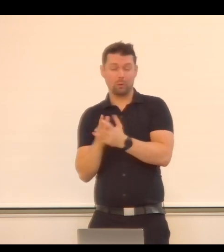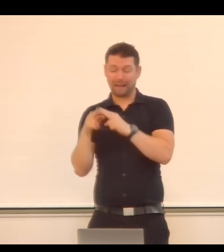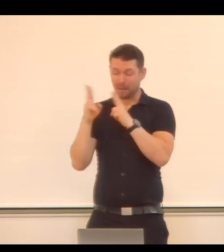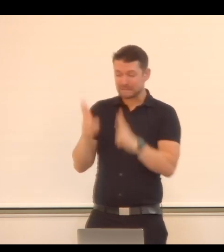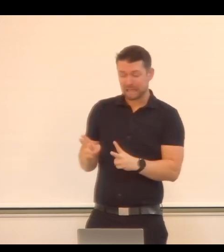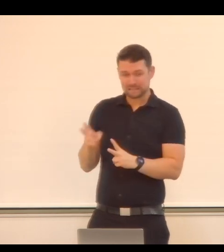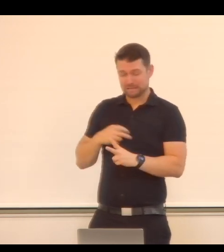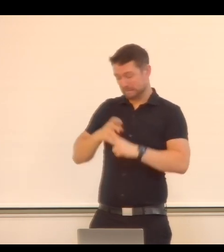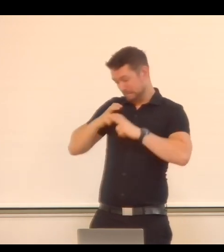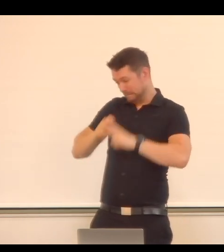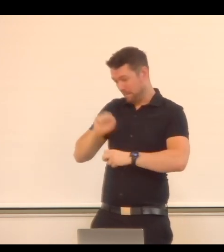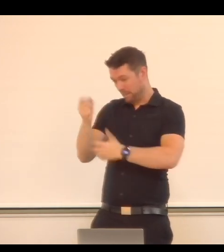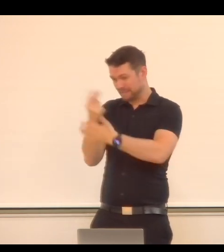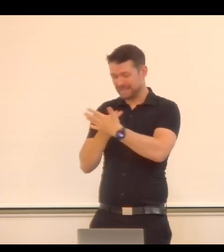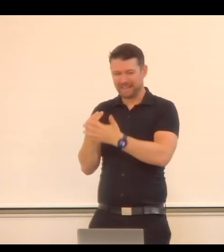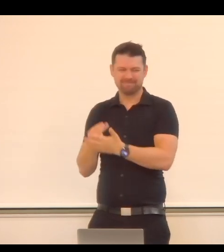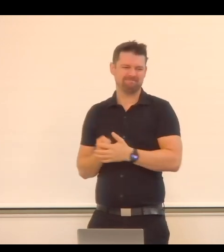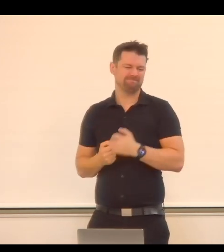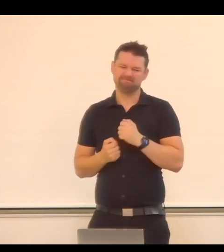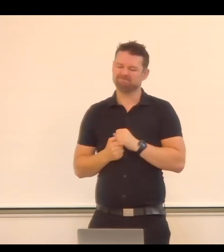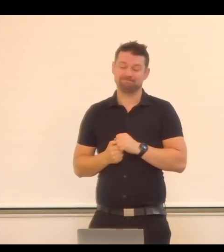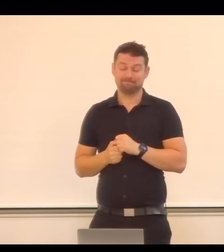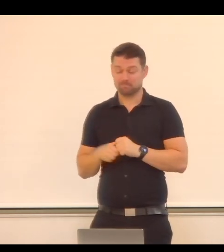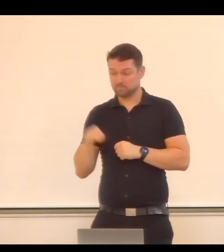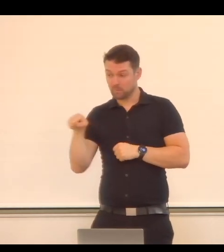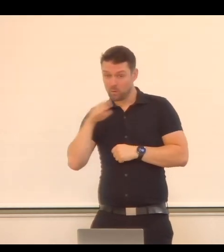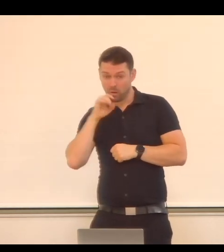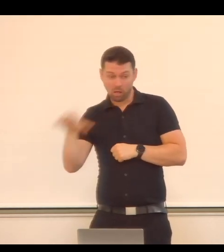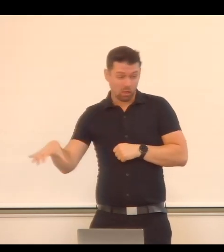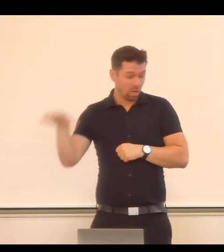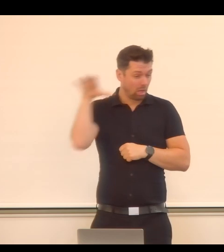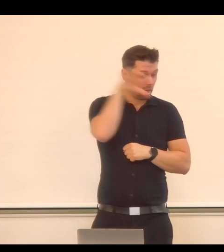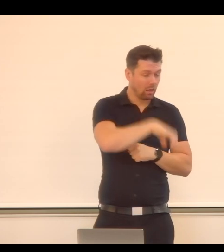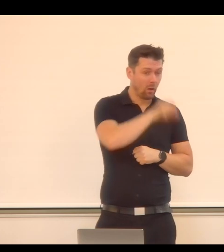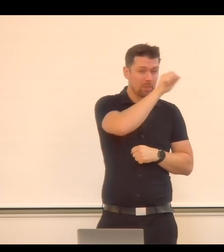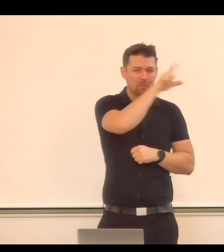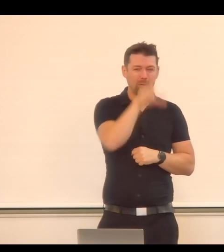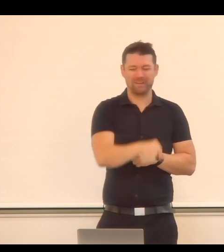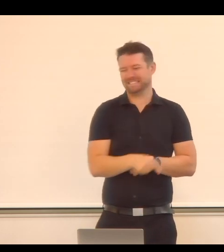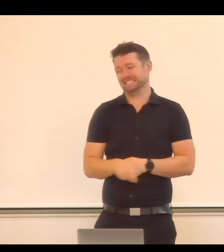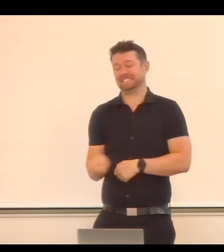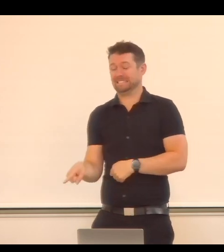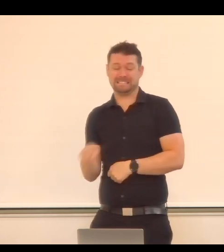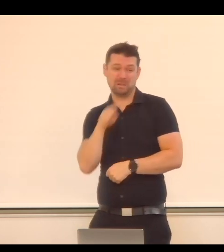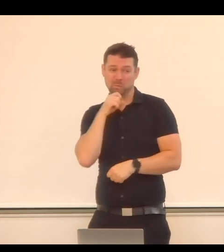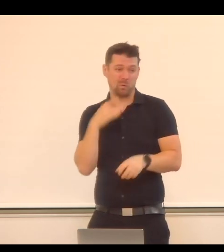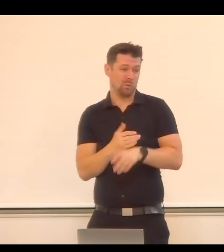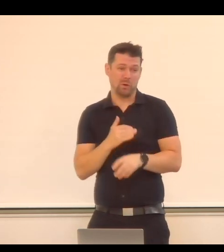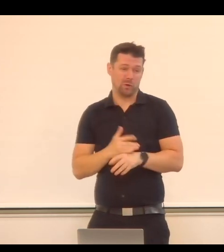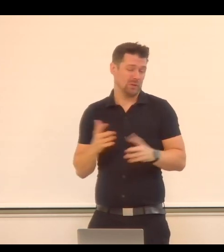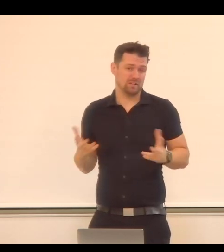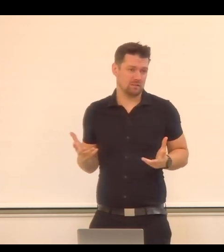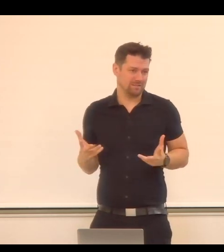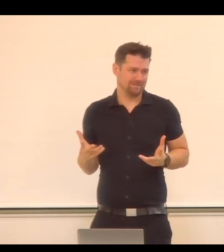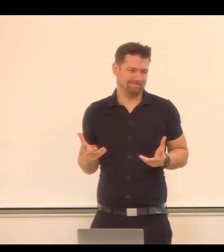habitat design, saying, okay, if you really wanted to put this habitat on the moon or on Mars, how well does that work? The